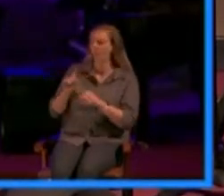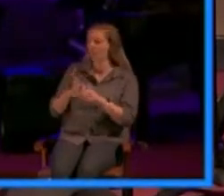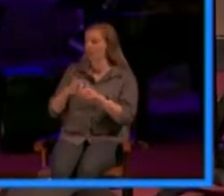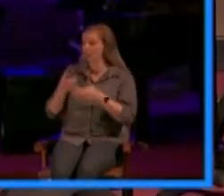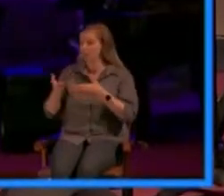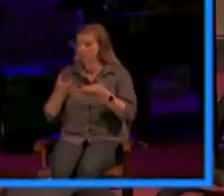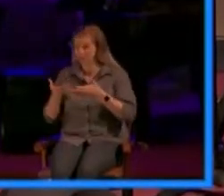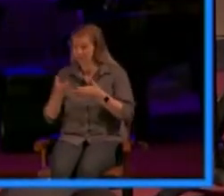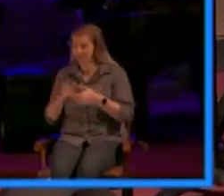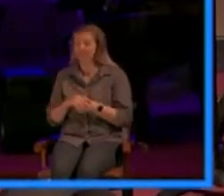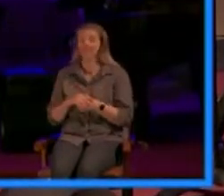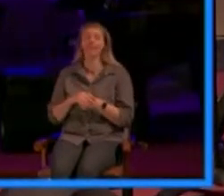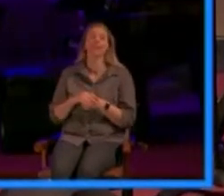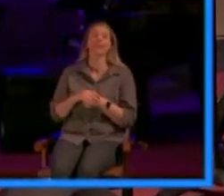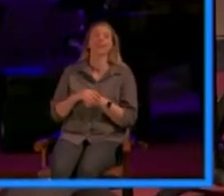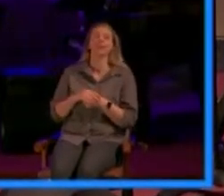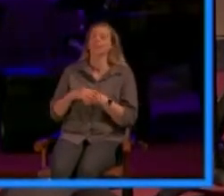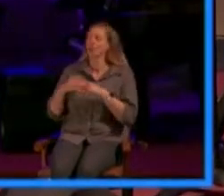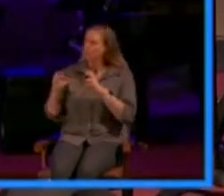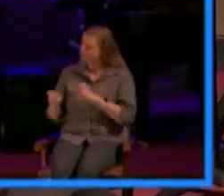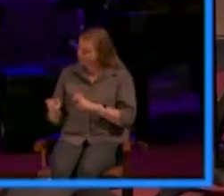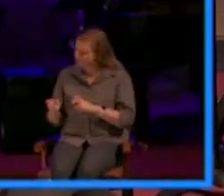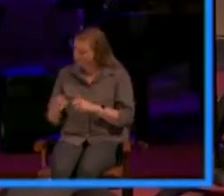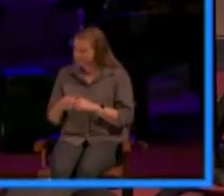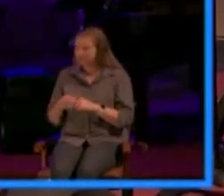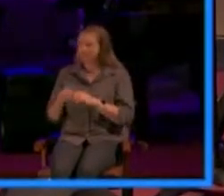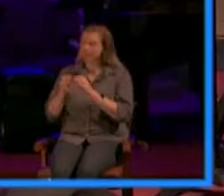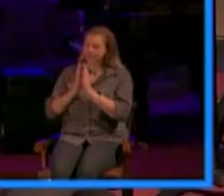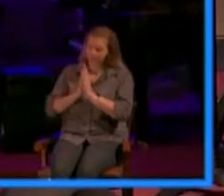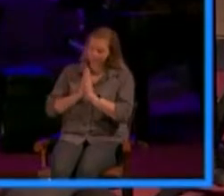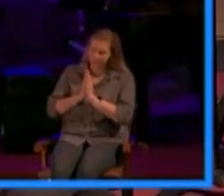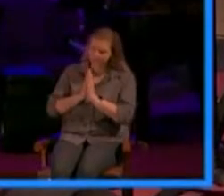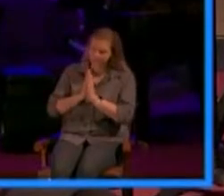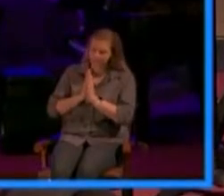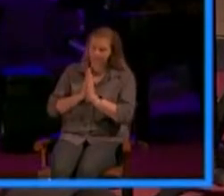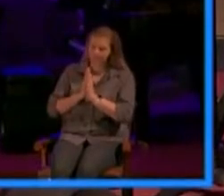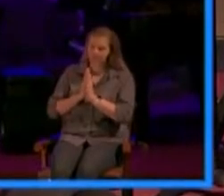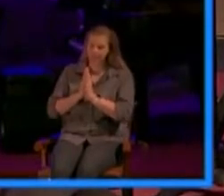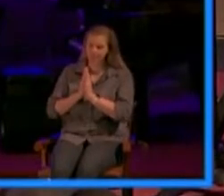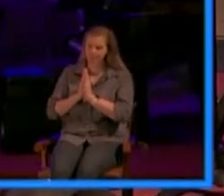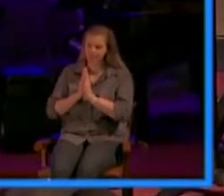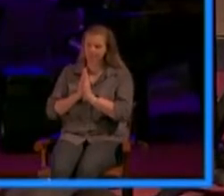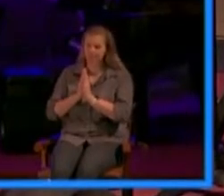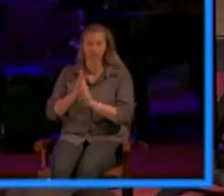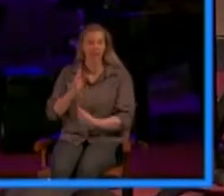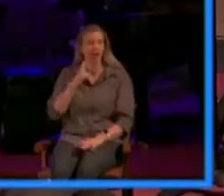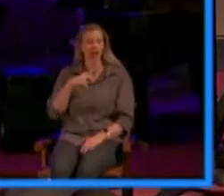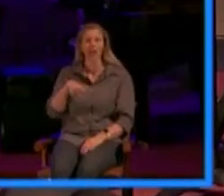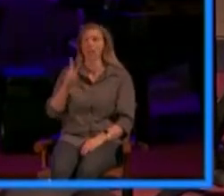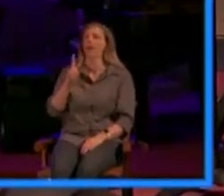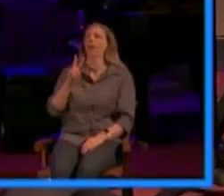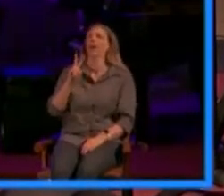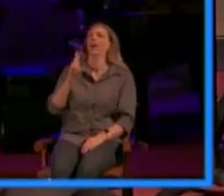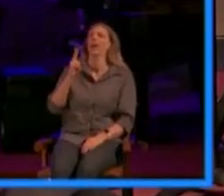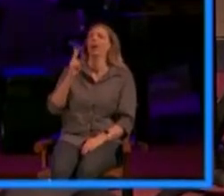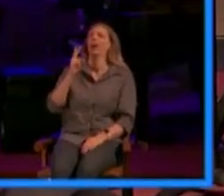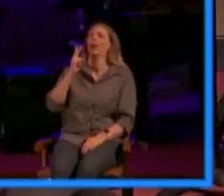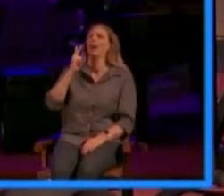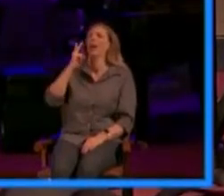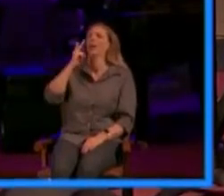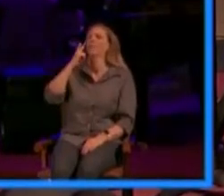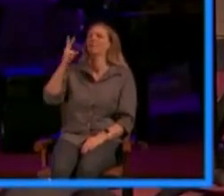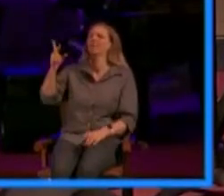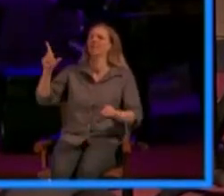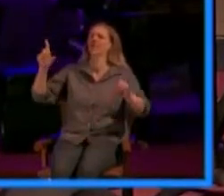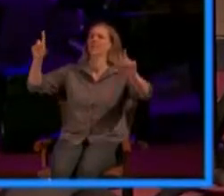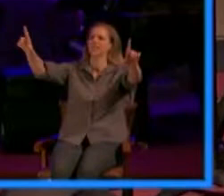about to spend a couple minutes in prayer, and I looked up, and here's this Auburn thing right in front of me, and I couldn't pray. That's all I can